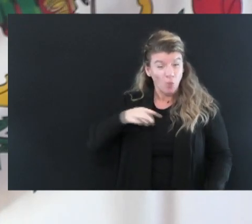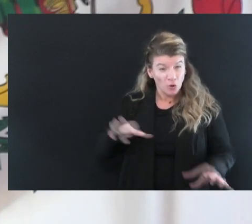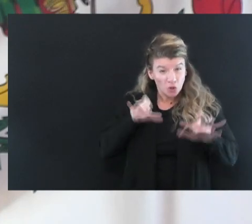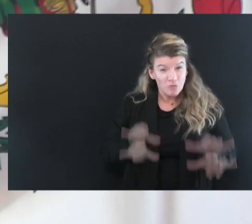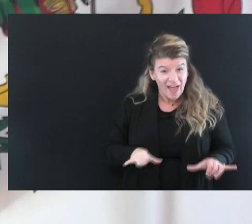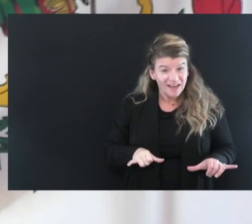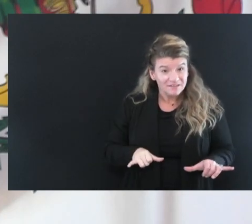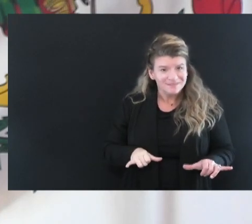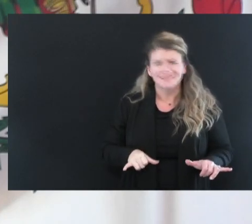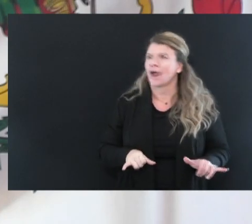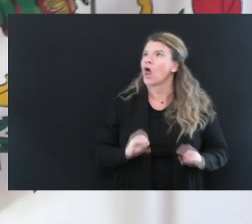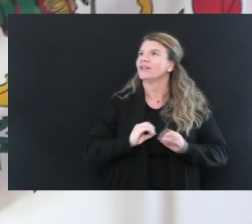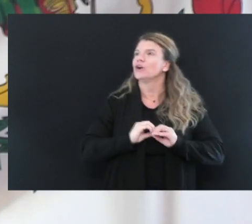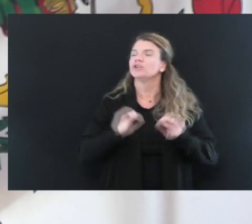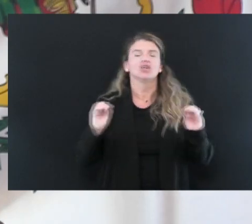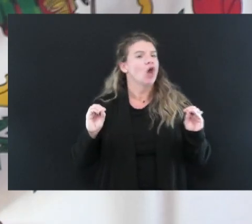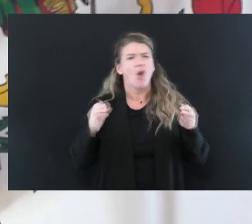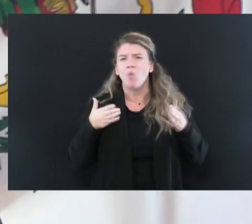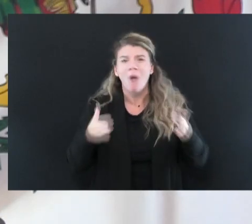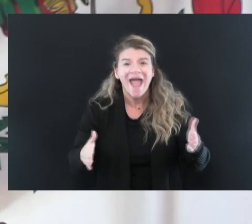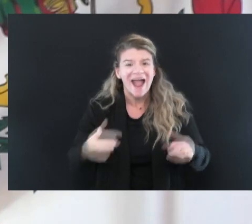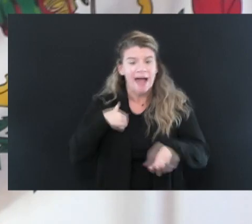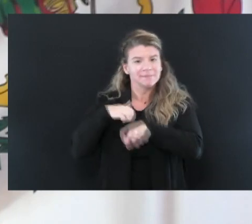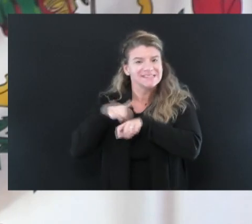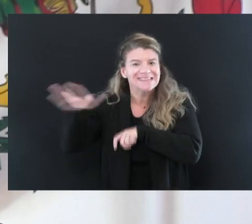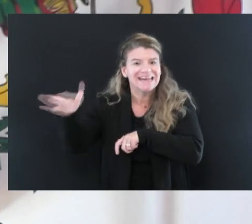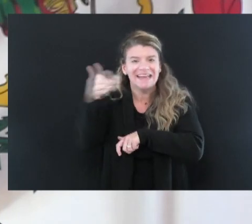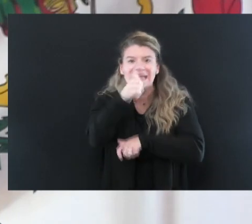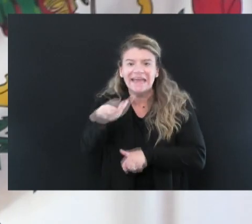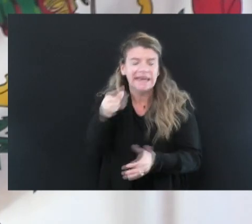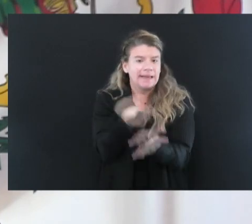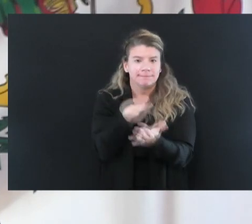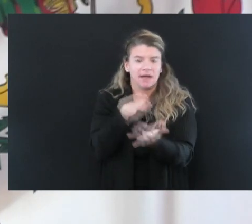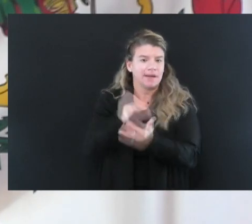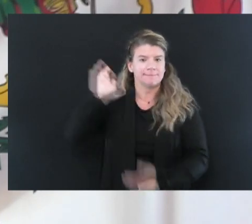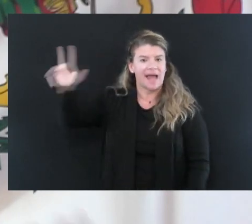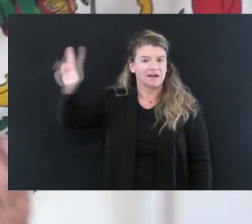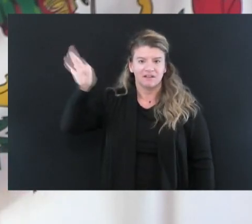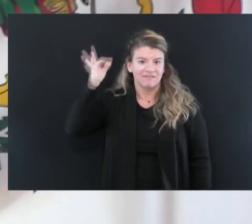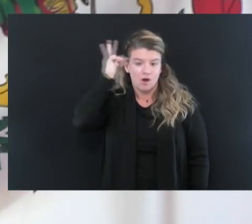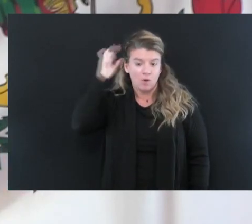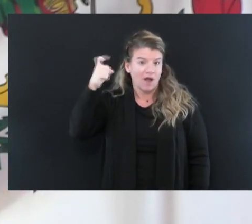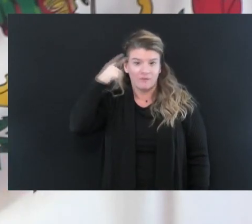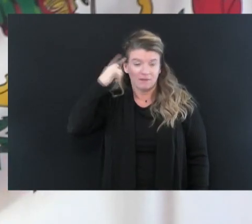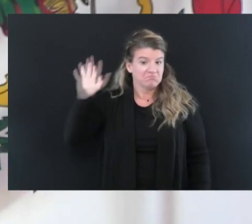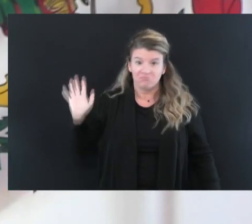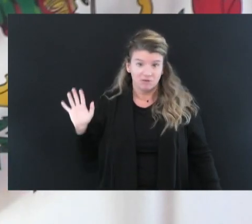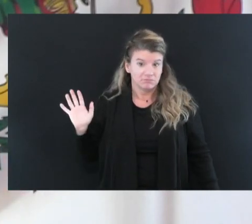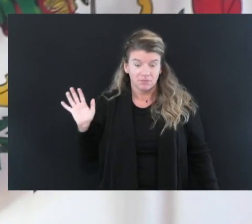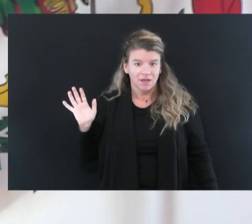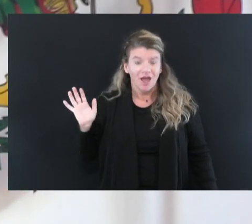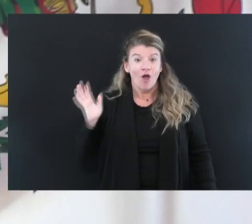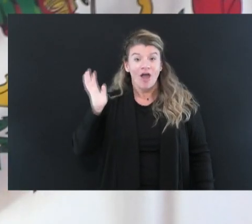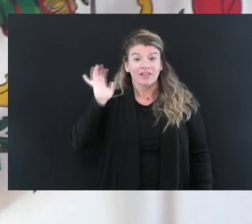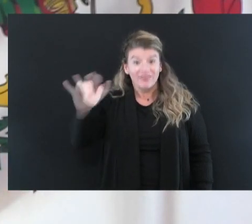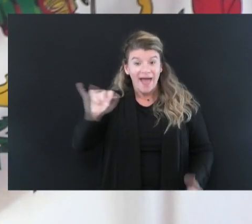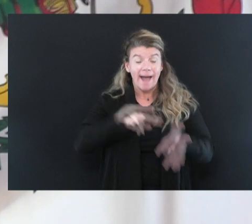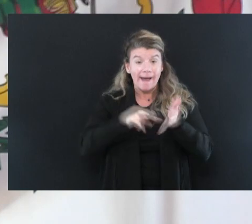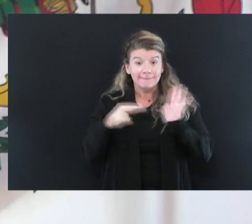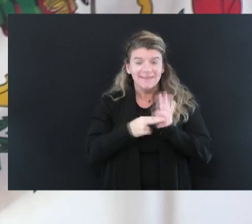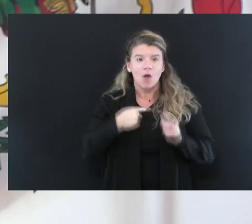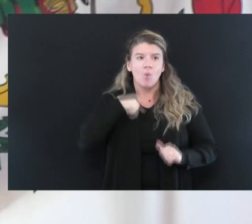this planet that I'm going to send the money back to the federal government. So you had to have a plan. You had to have an